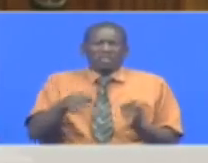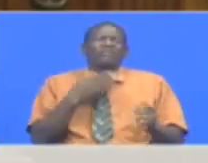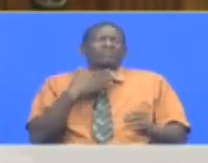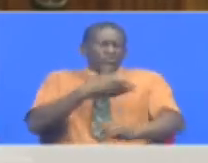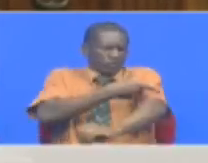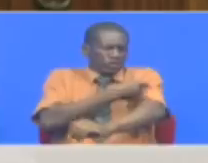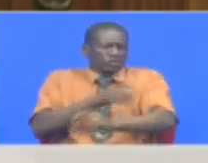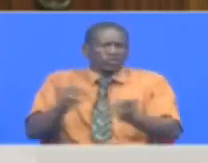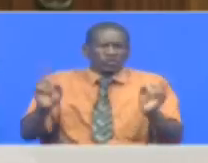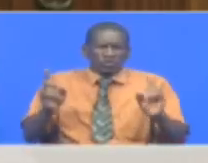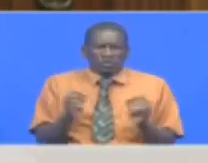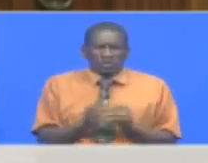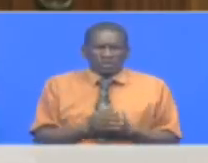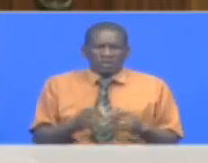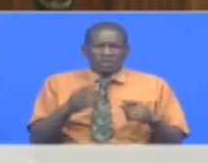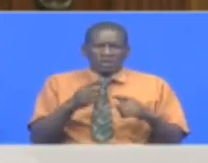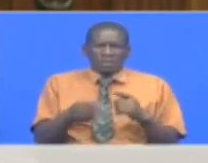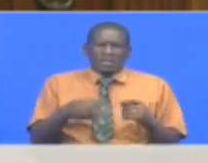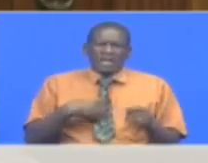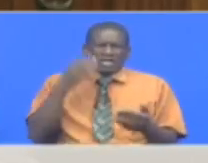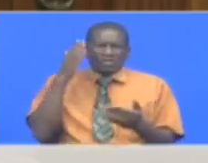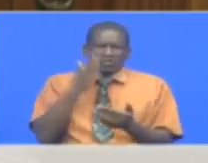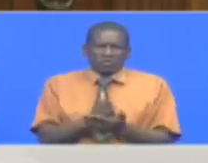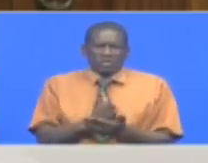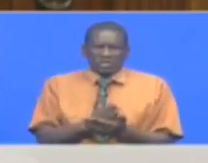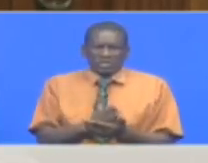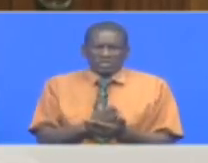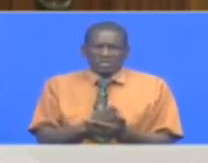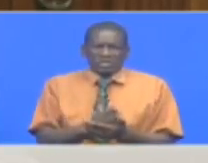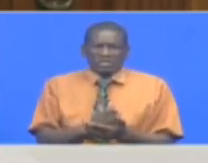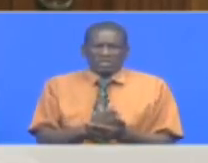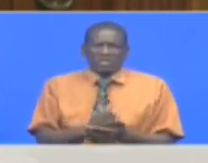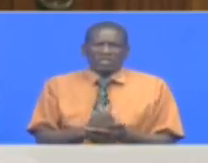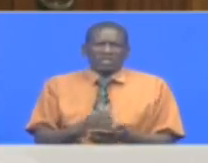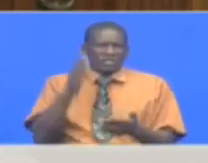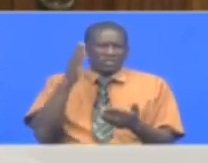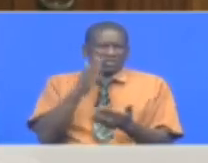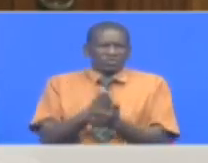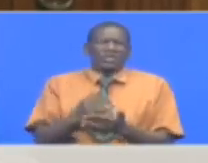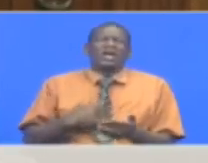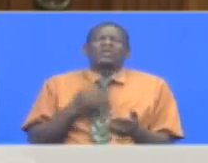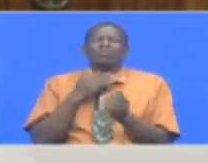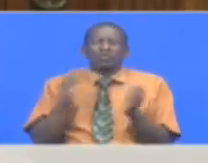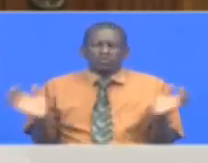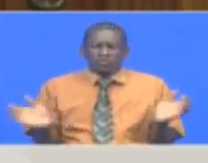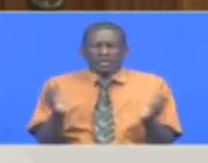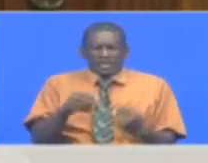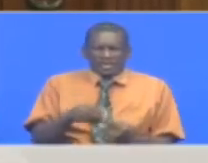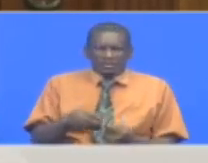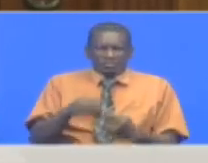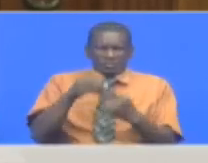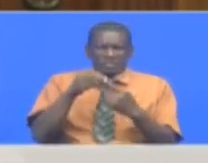not. But I truly, truly would encourage, especially